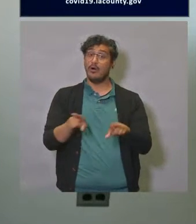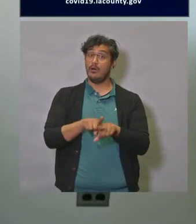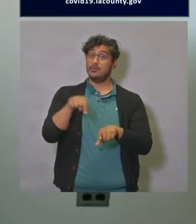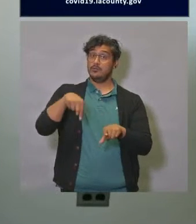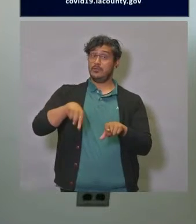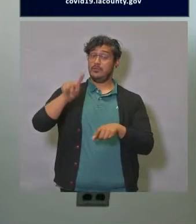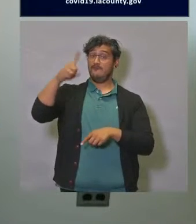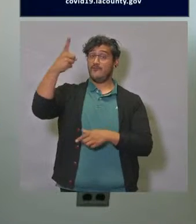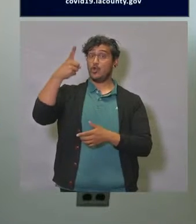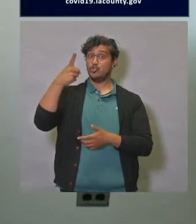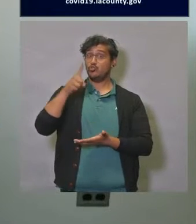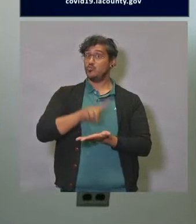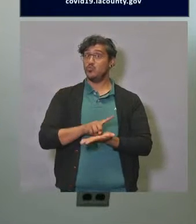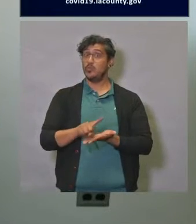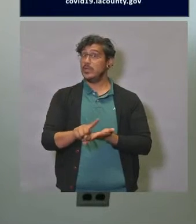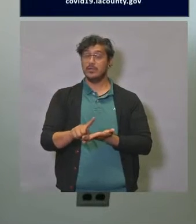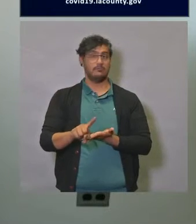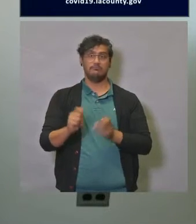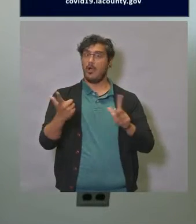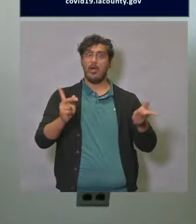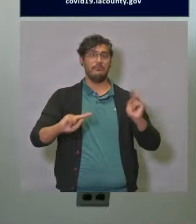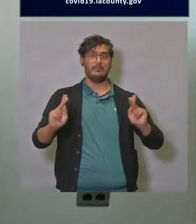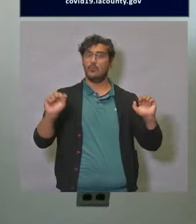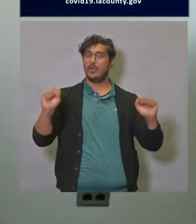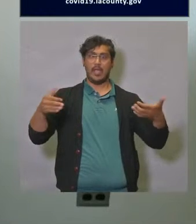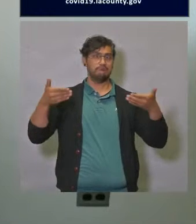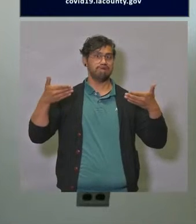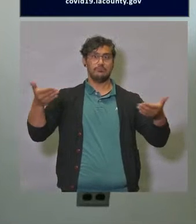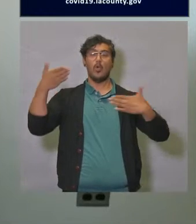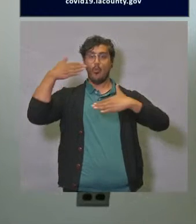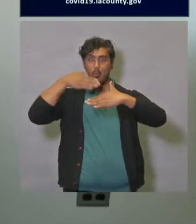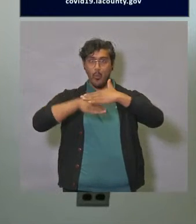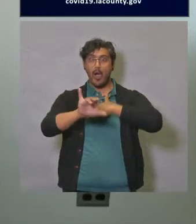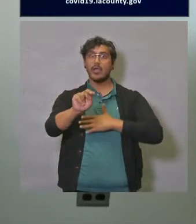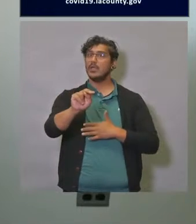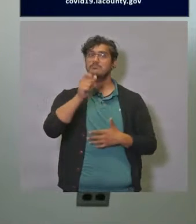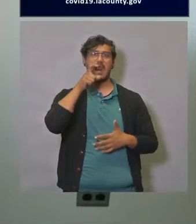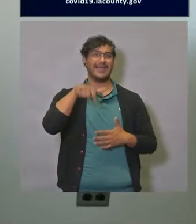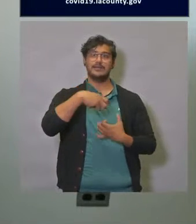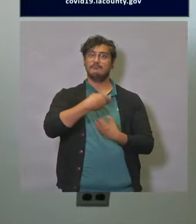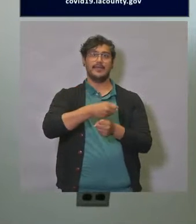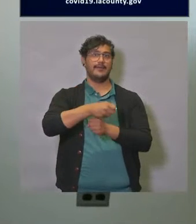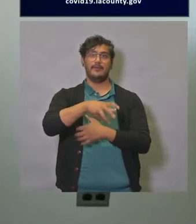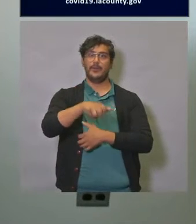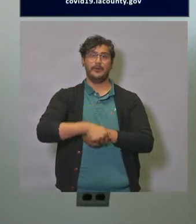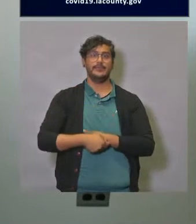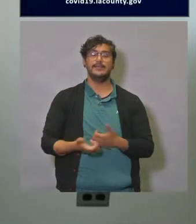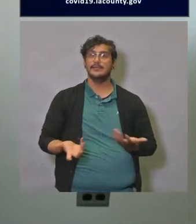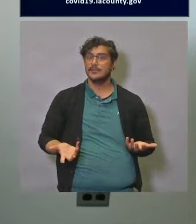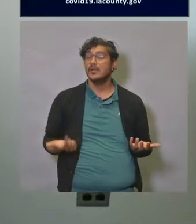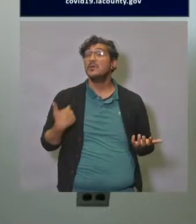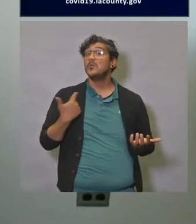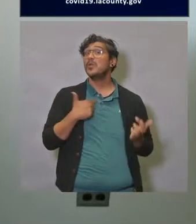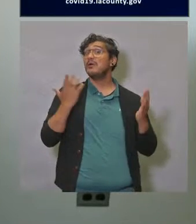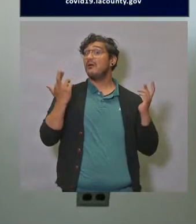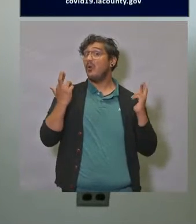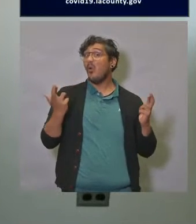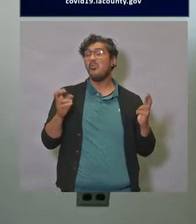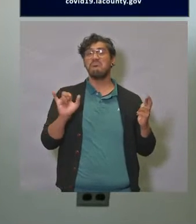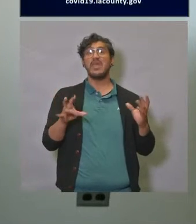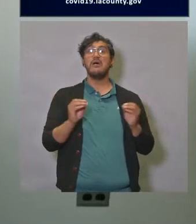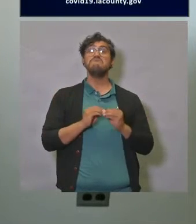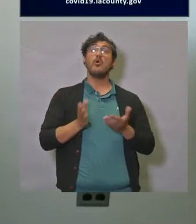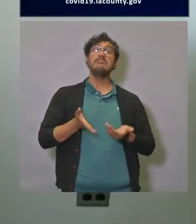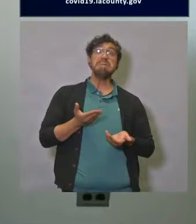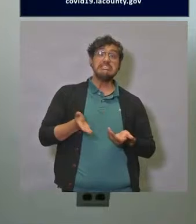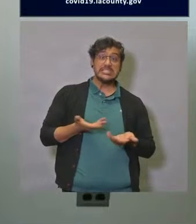This will be our first full week where everybody can just walk in and you don't need to make an appointment. We're hoping that making it easier for folks at our